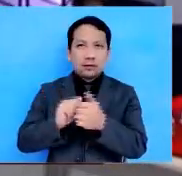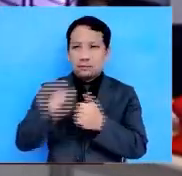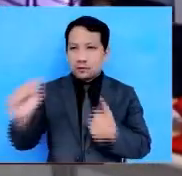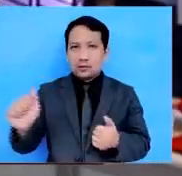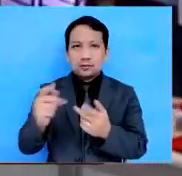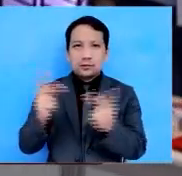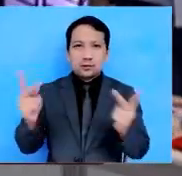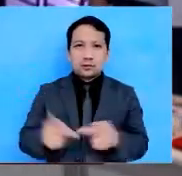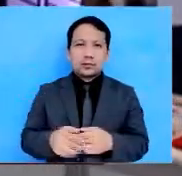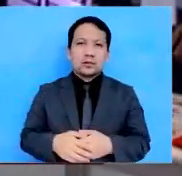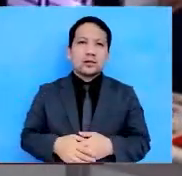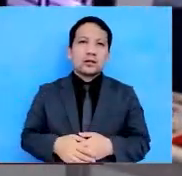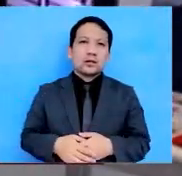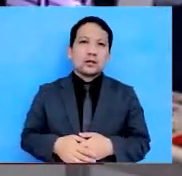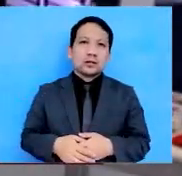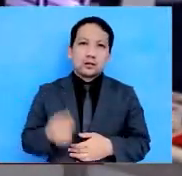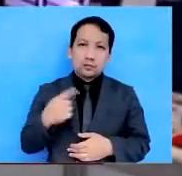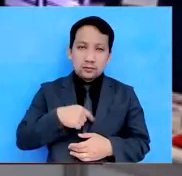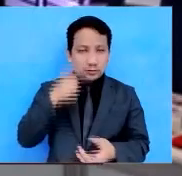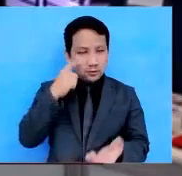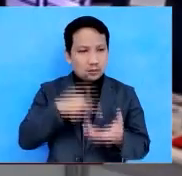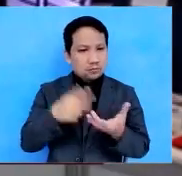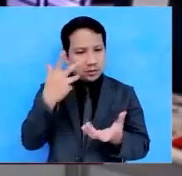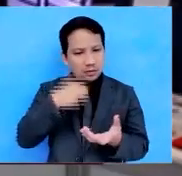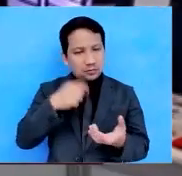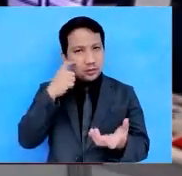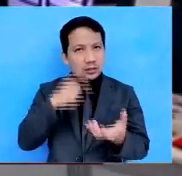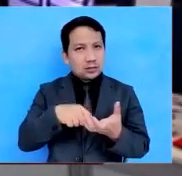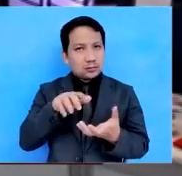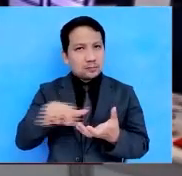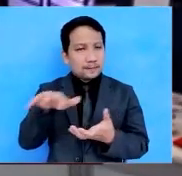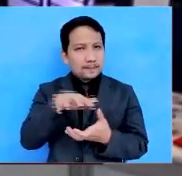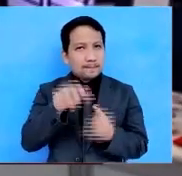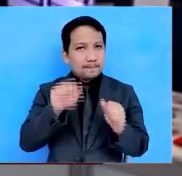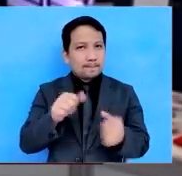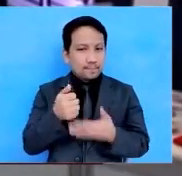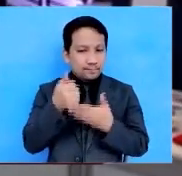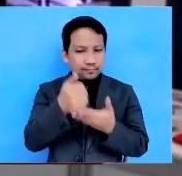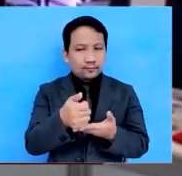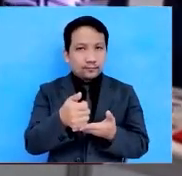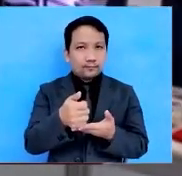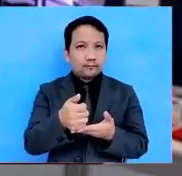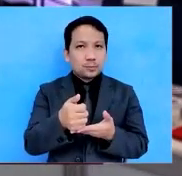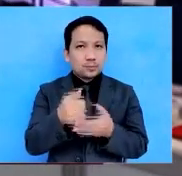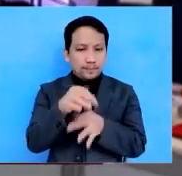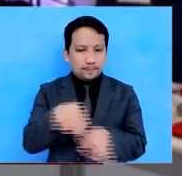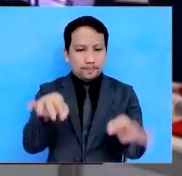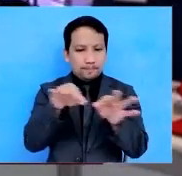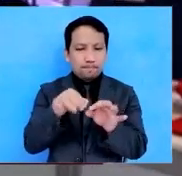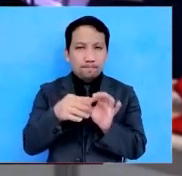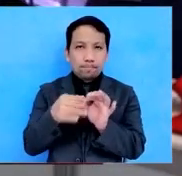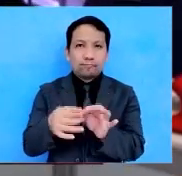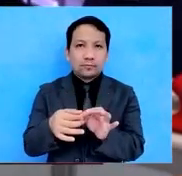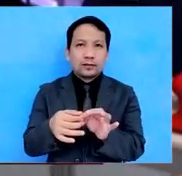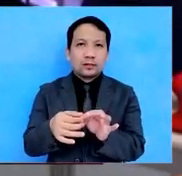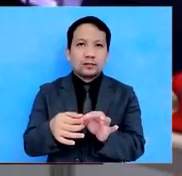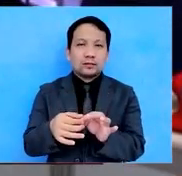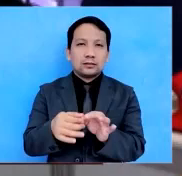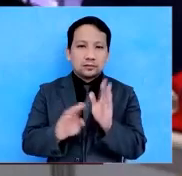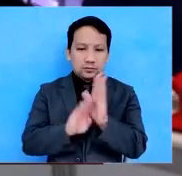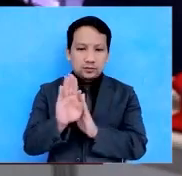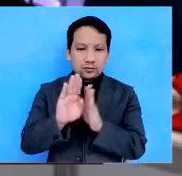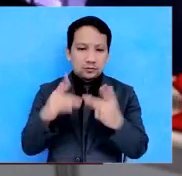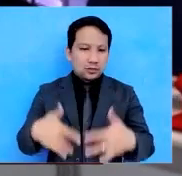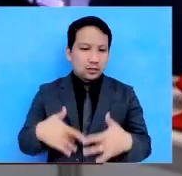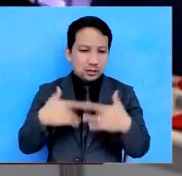ng puso na nirecognize ng Presidente lahat ng naitulong natin at ang value natin in improving the lives of Filipinos,